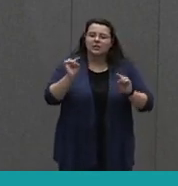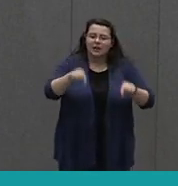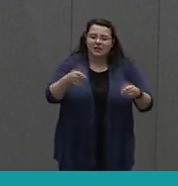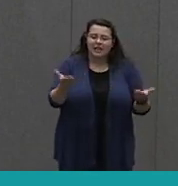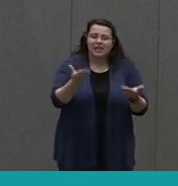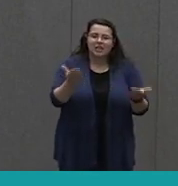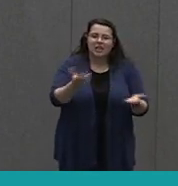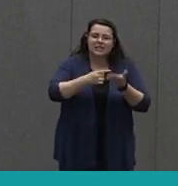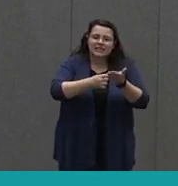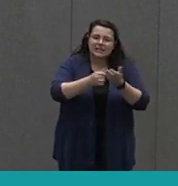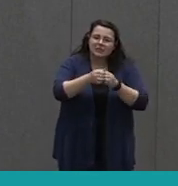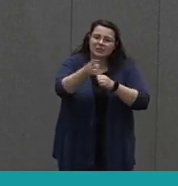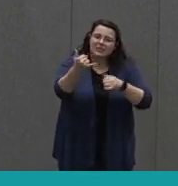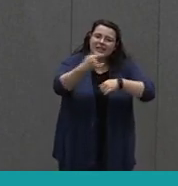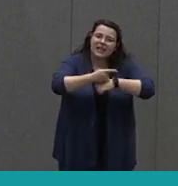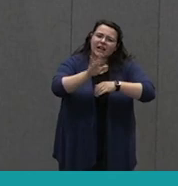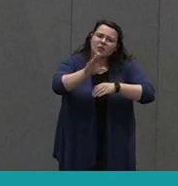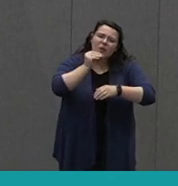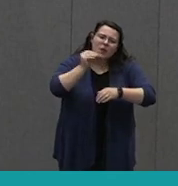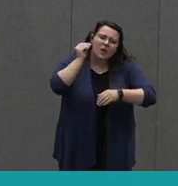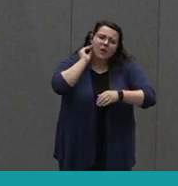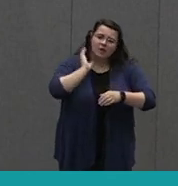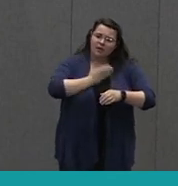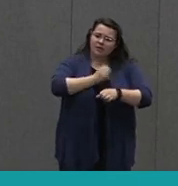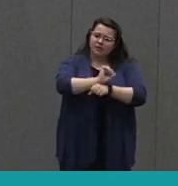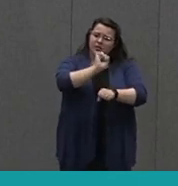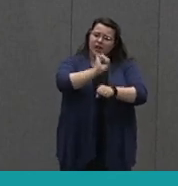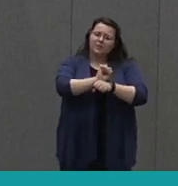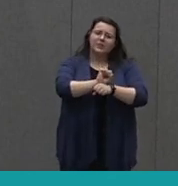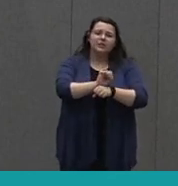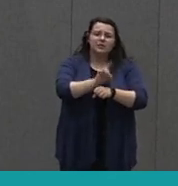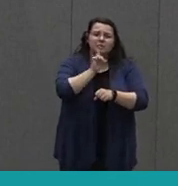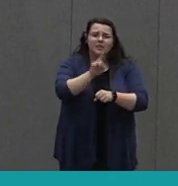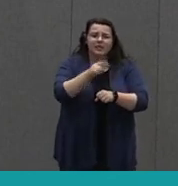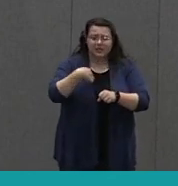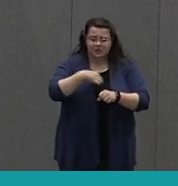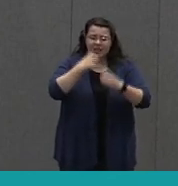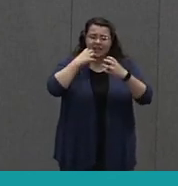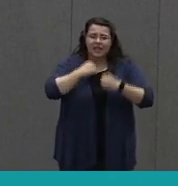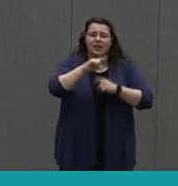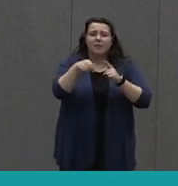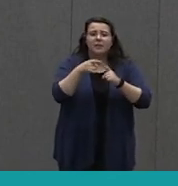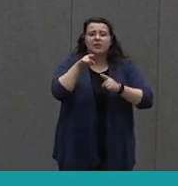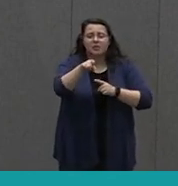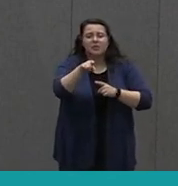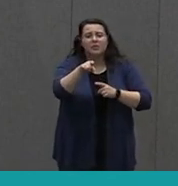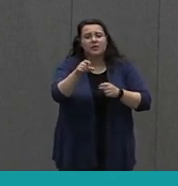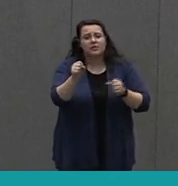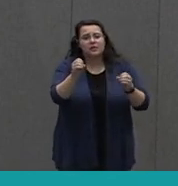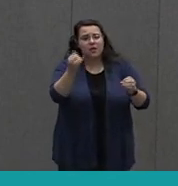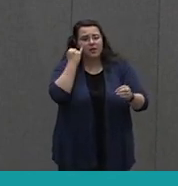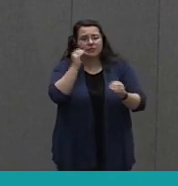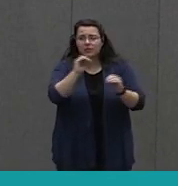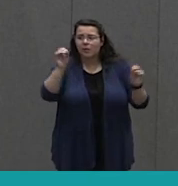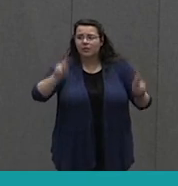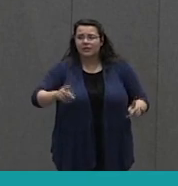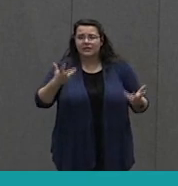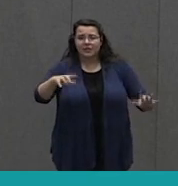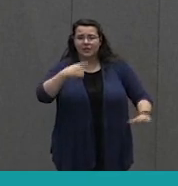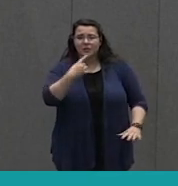bit better, and then sometimes you could feel something that's happening and you get like scared for a minute,